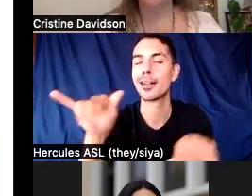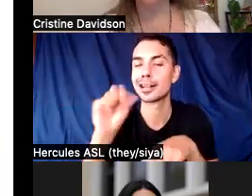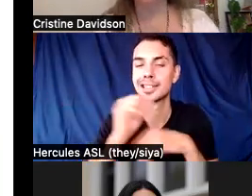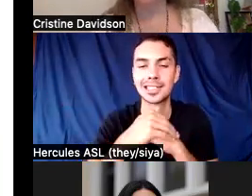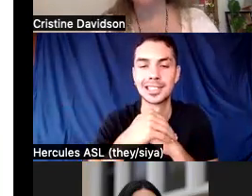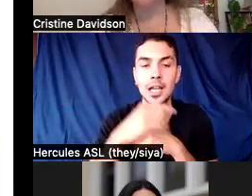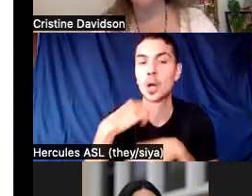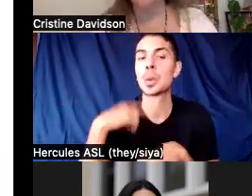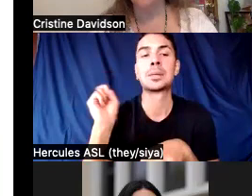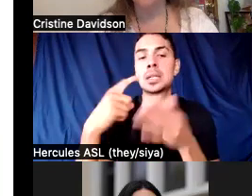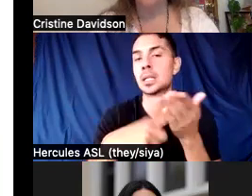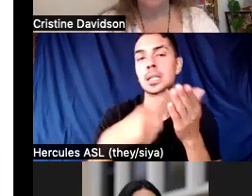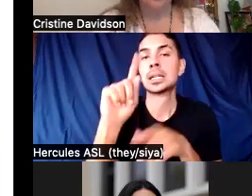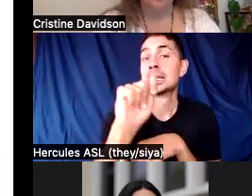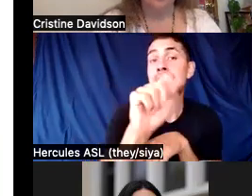Cheetos.